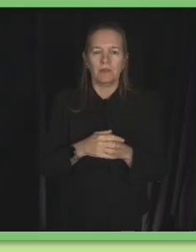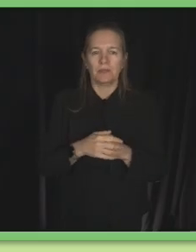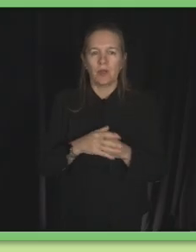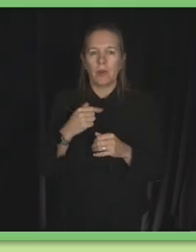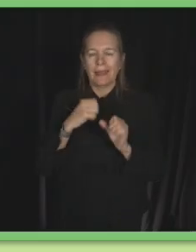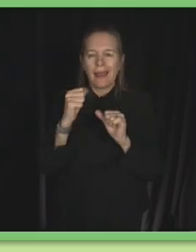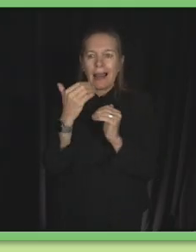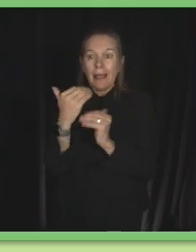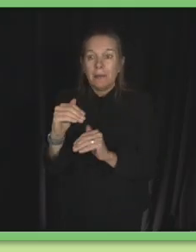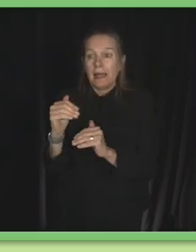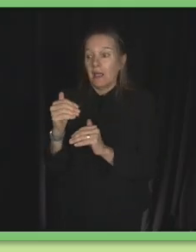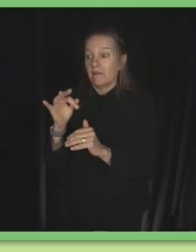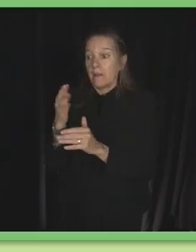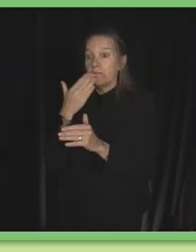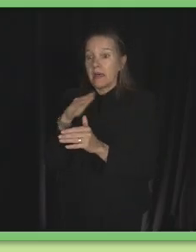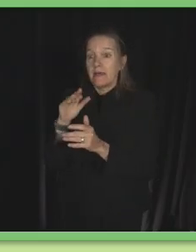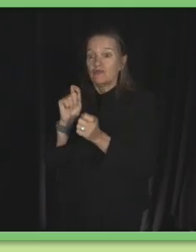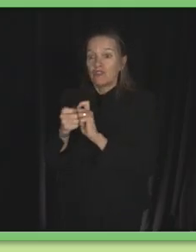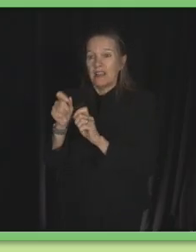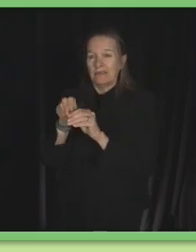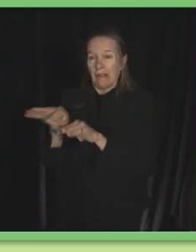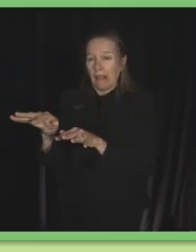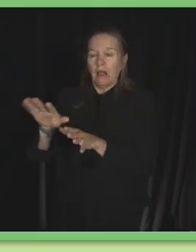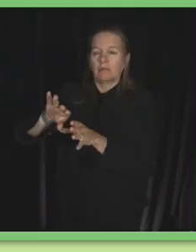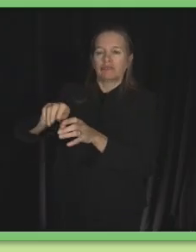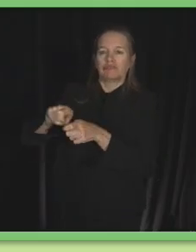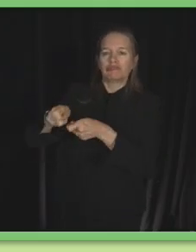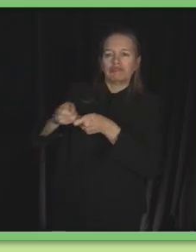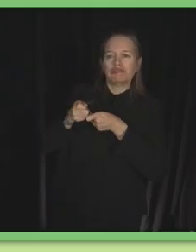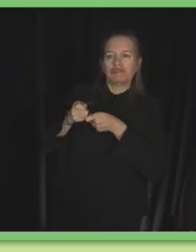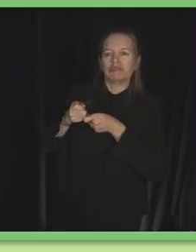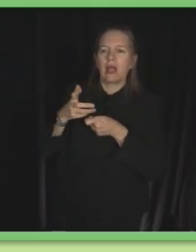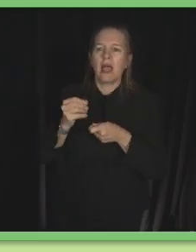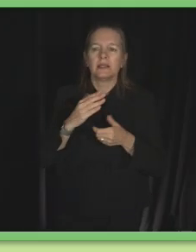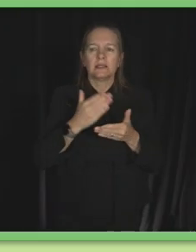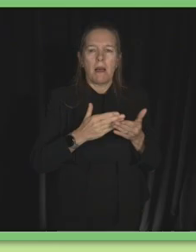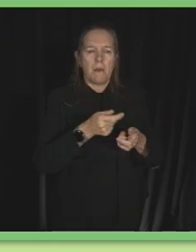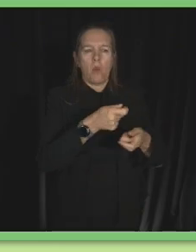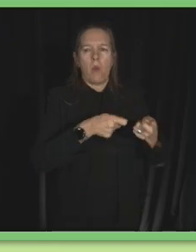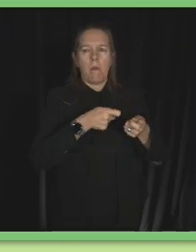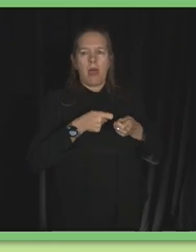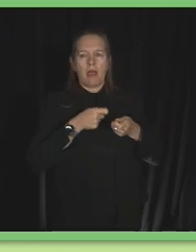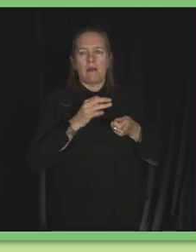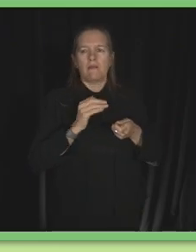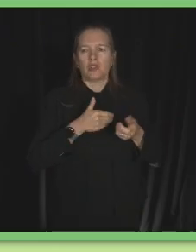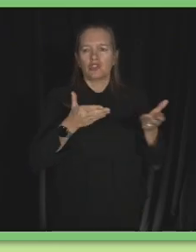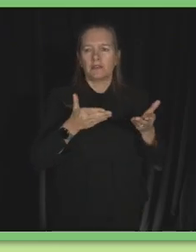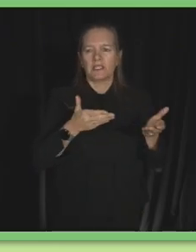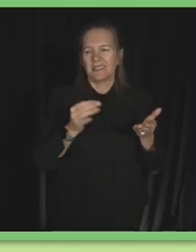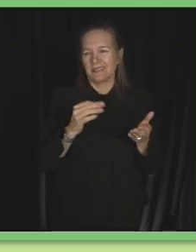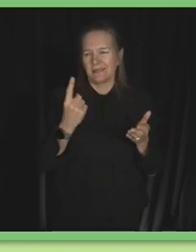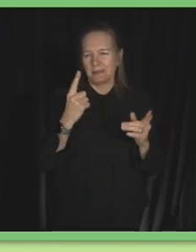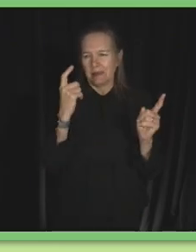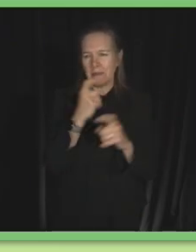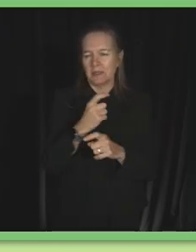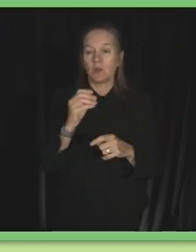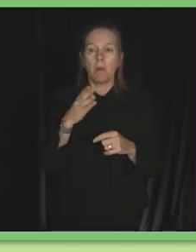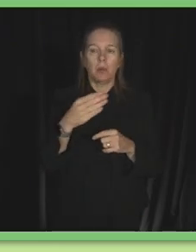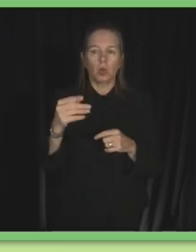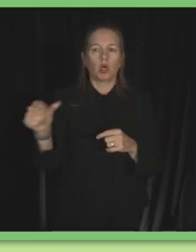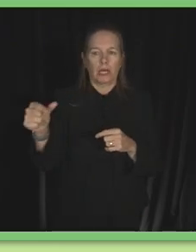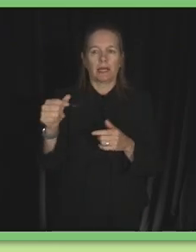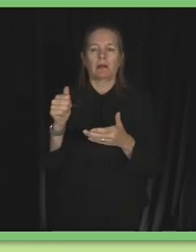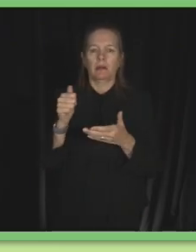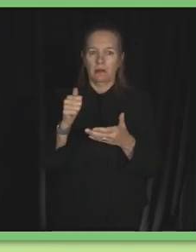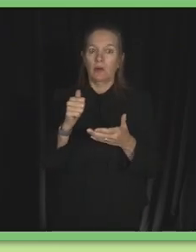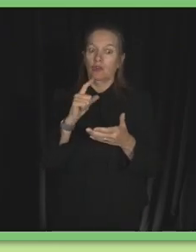any bad change, as well as really accelerate the rollback. Some of our services have complicated deployment pipelines. Blue-green significantly reduces